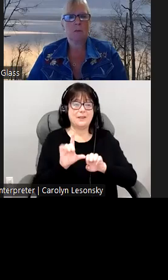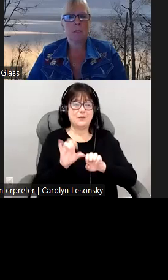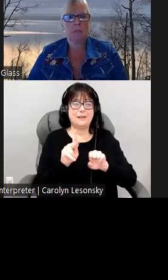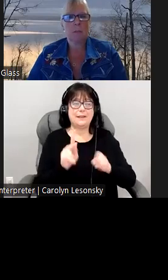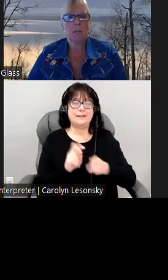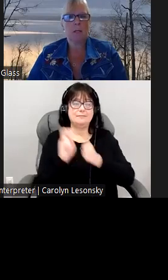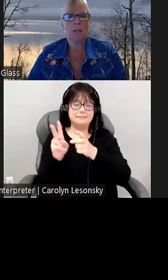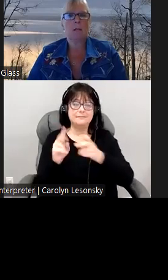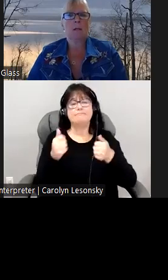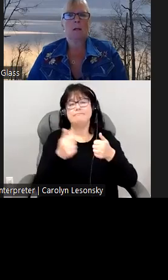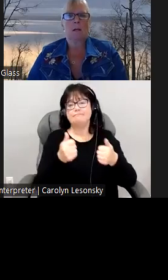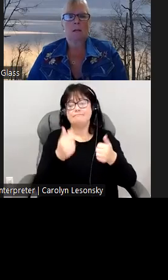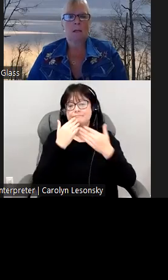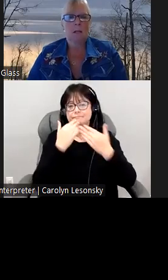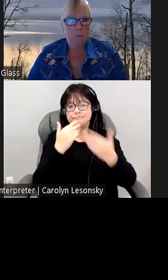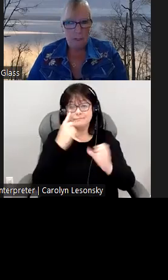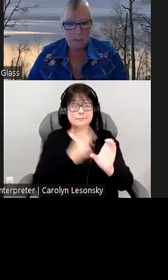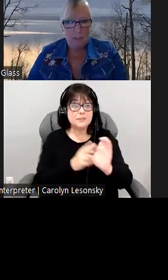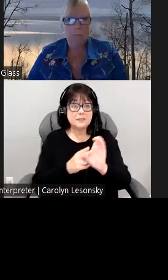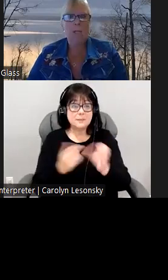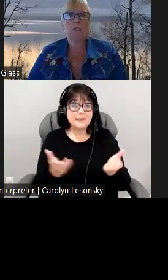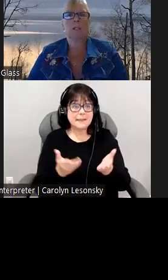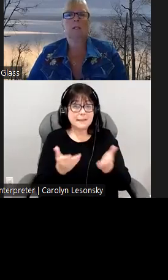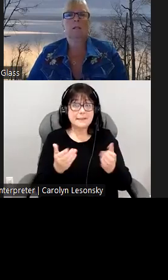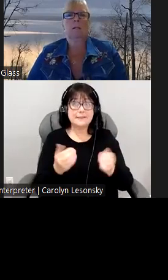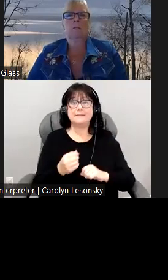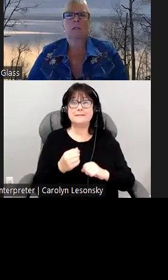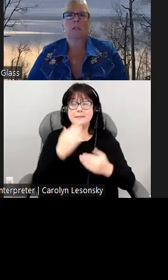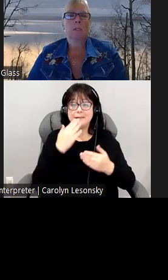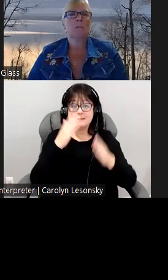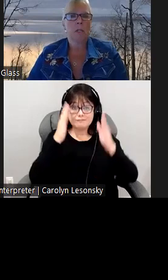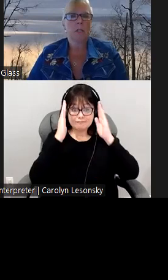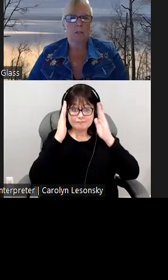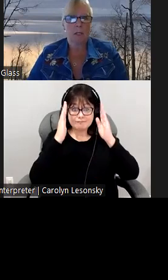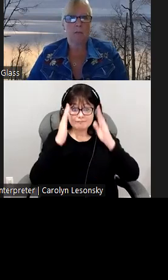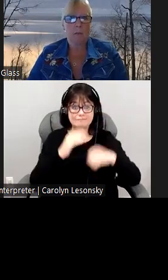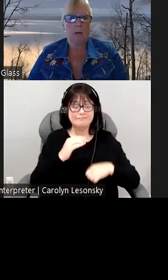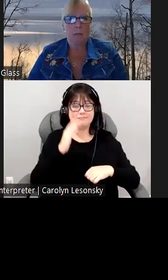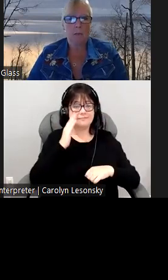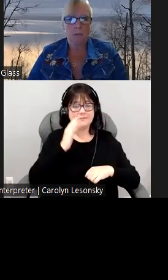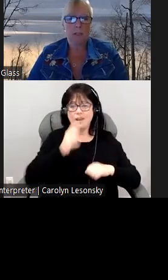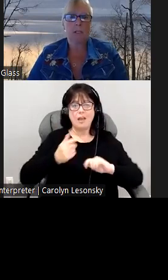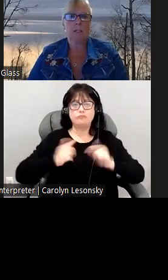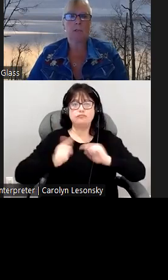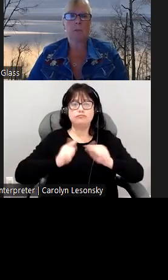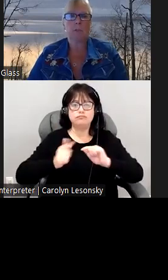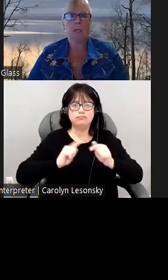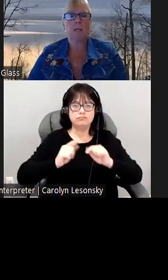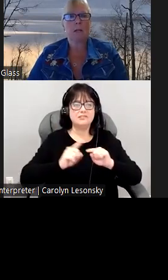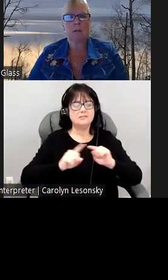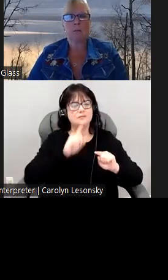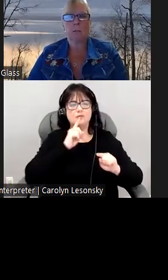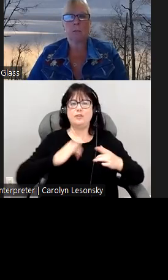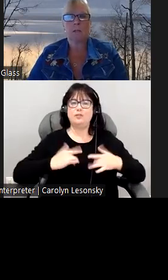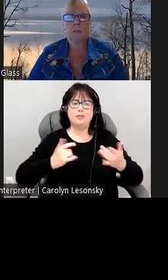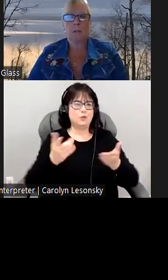thanks for participating. Thank you for listening patiently, because it wasn't a very interactive webinar, but I'm really glad you were able to be here